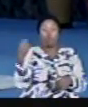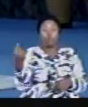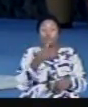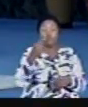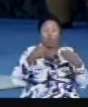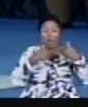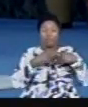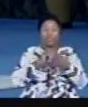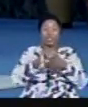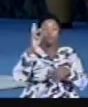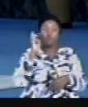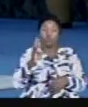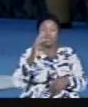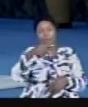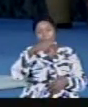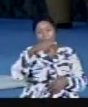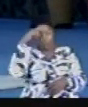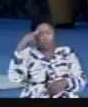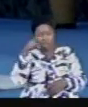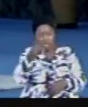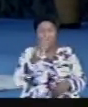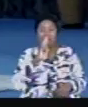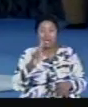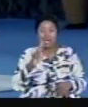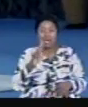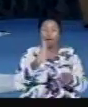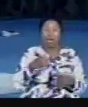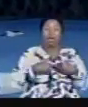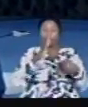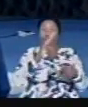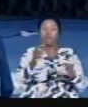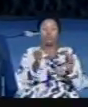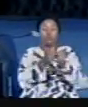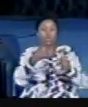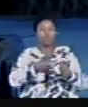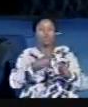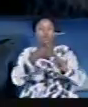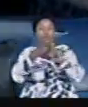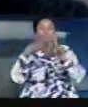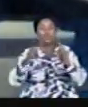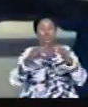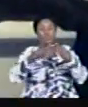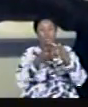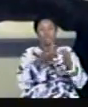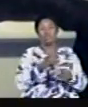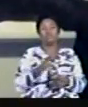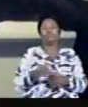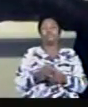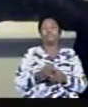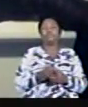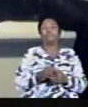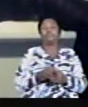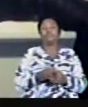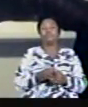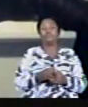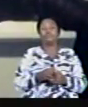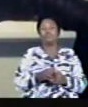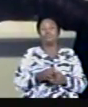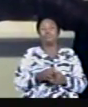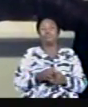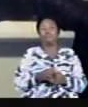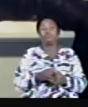because ye have been with me from the beginning. Look at chapter 16